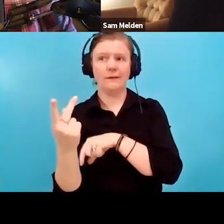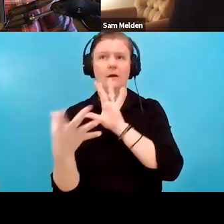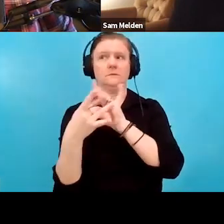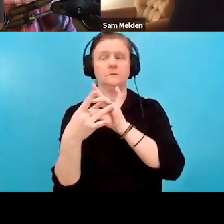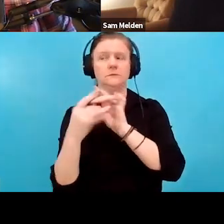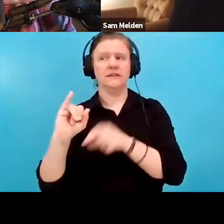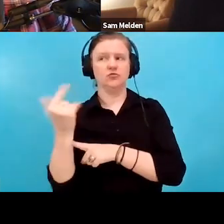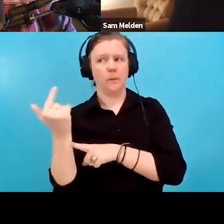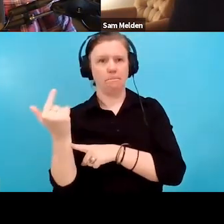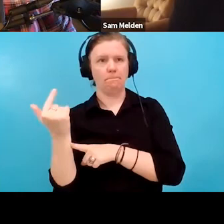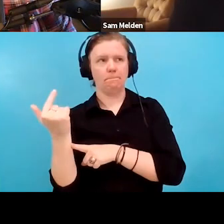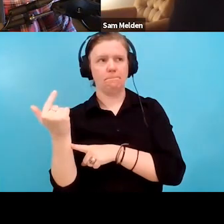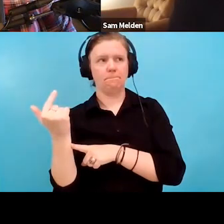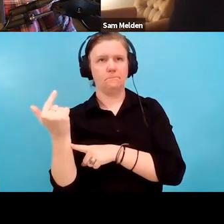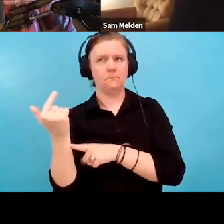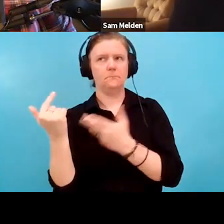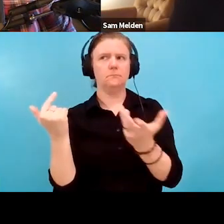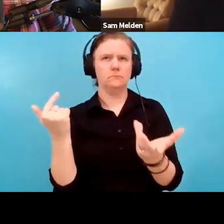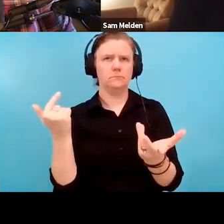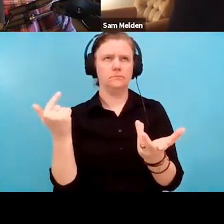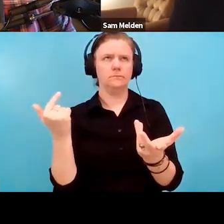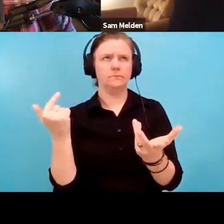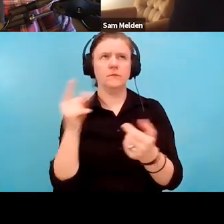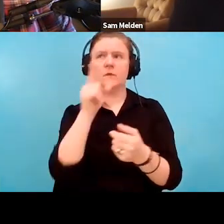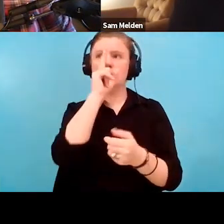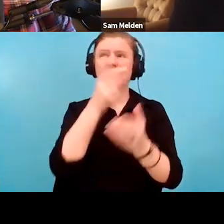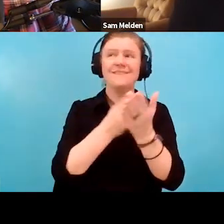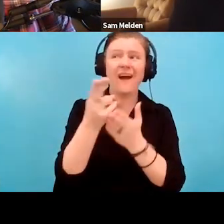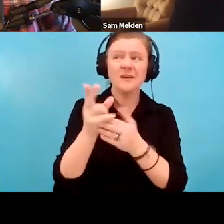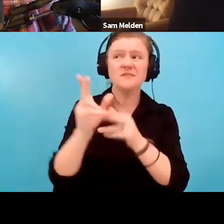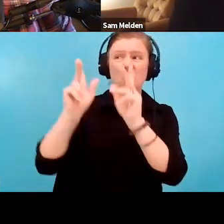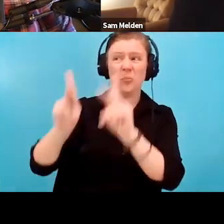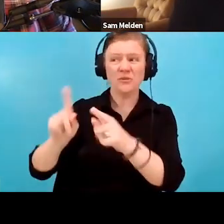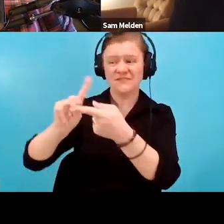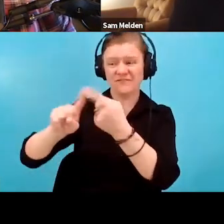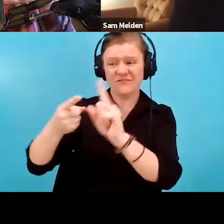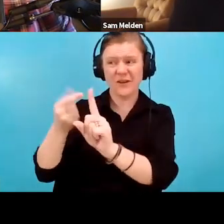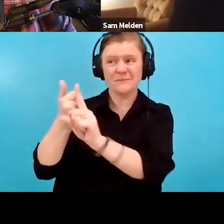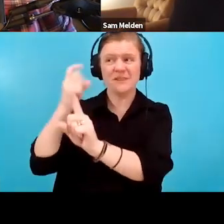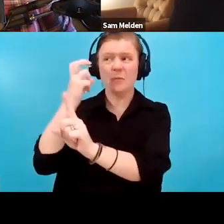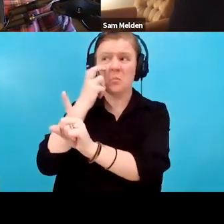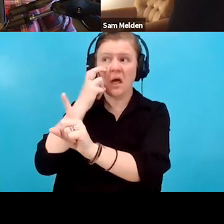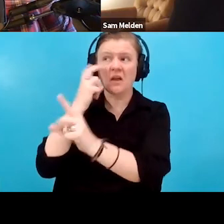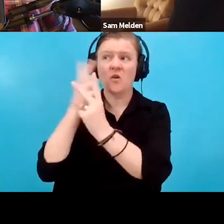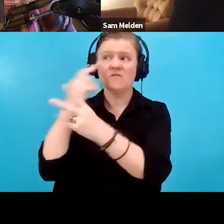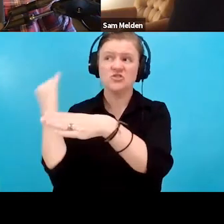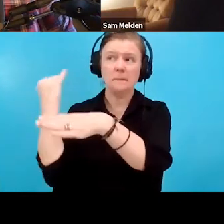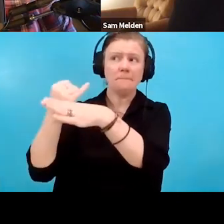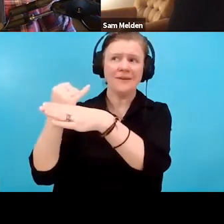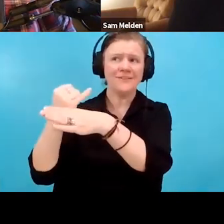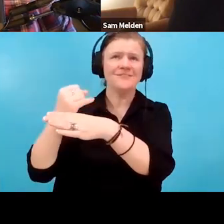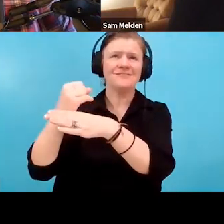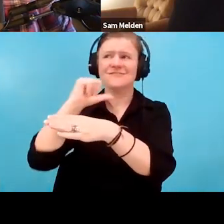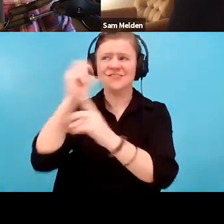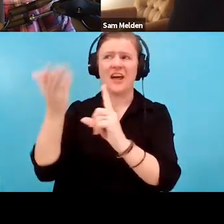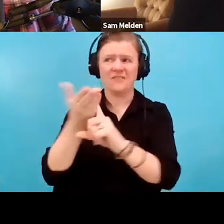It shouldn't take having a visually impaired person who is your friend follow you on Instagram to make this happen. It shouldn't take that, but